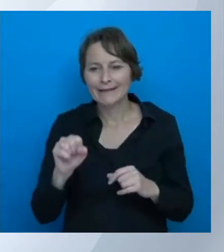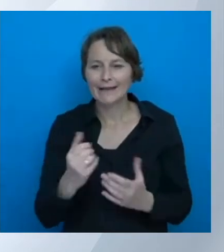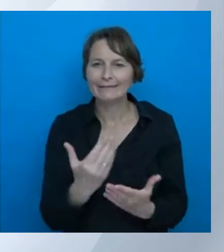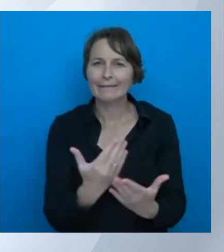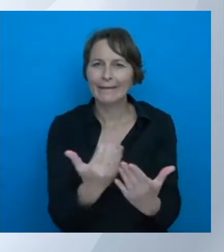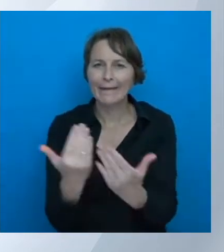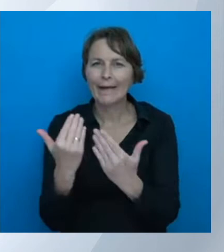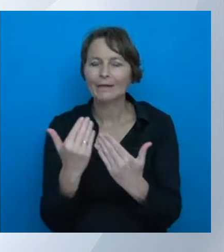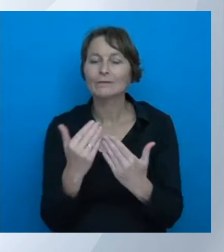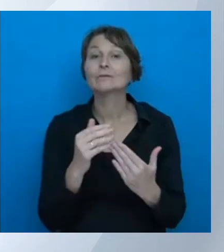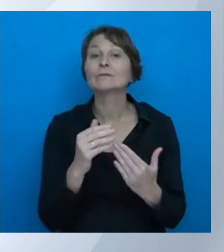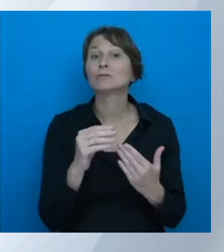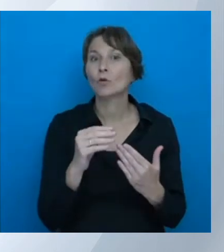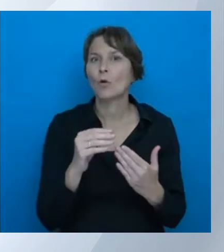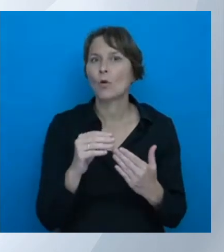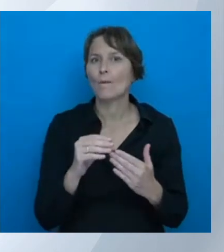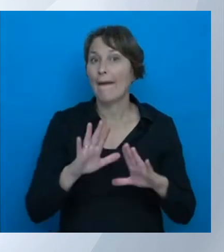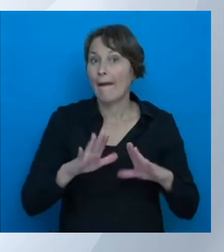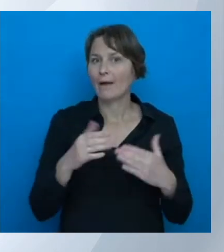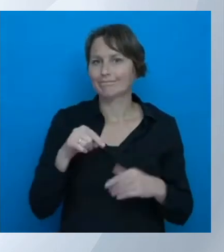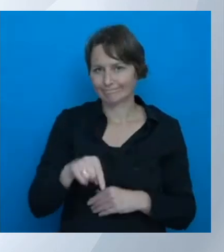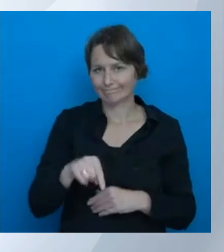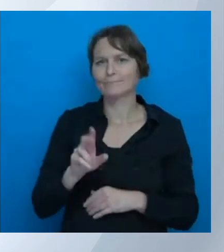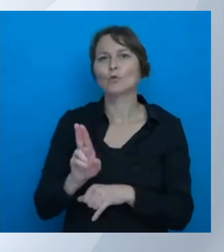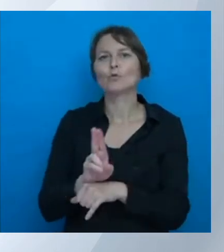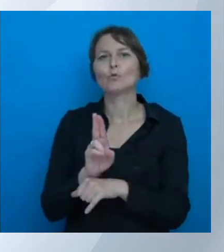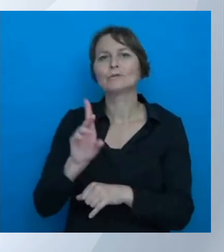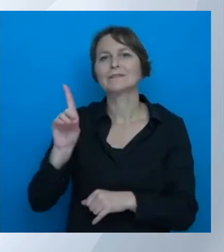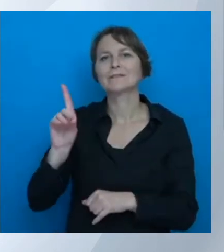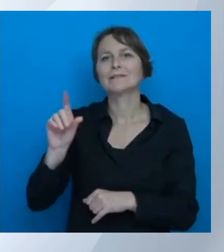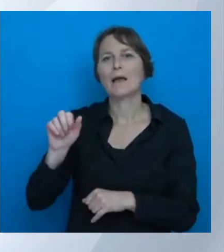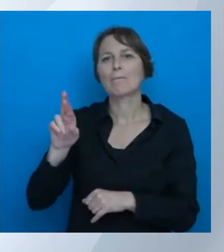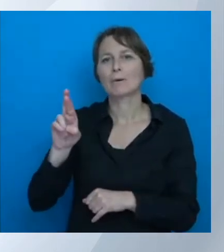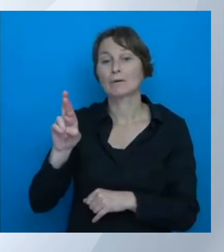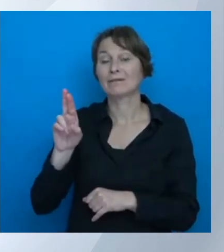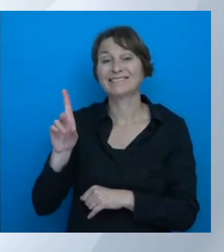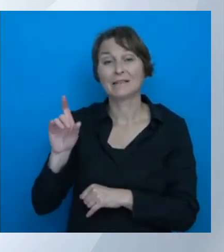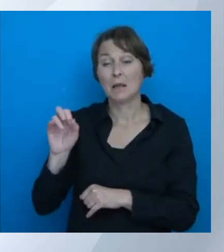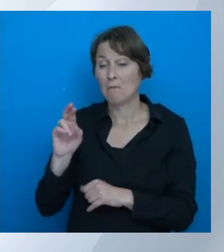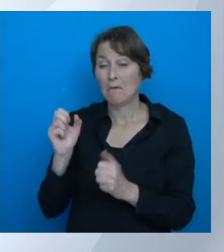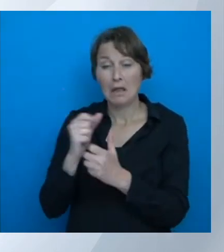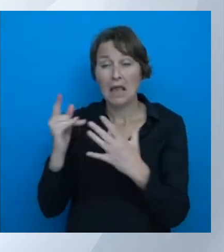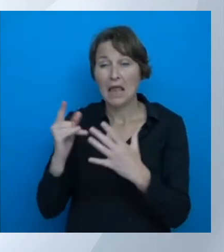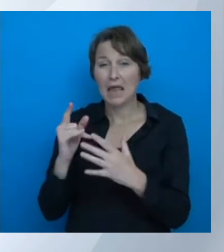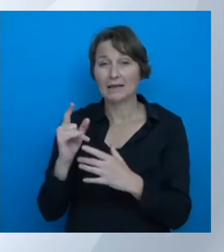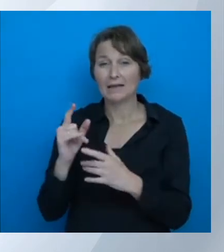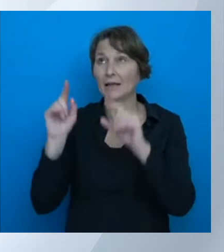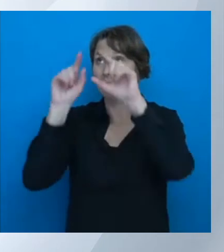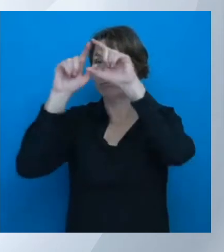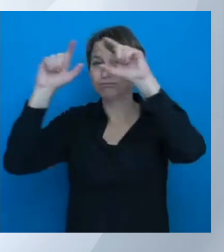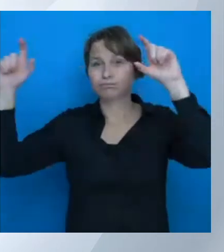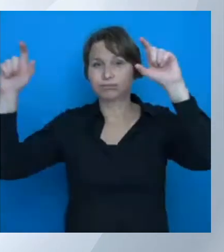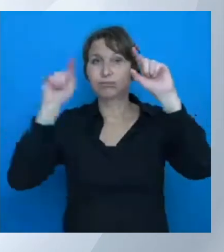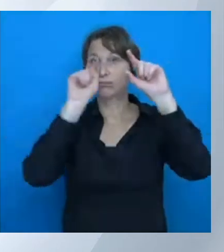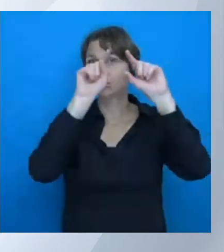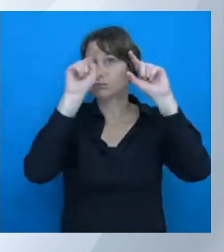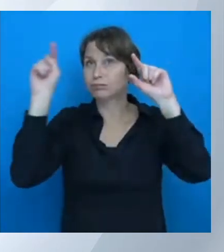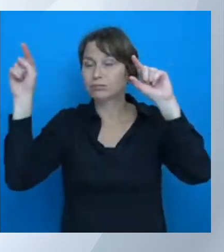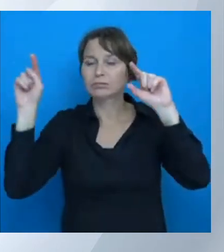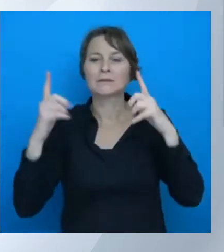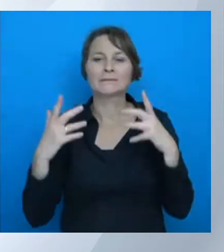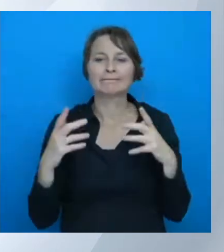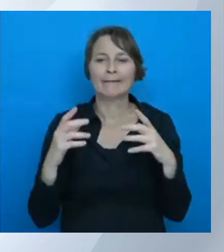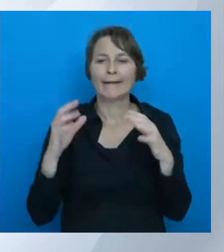Dapr. And Dapr can use any of these components. It can use Azure Key Vault, Google Key